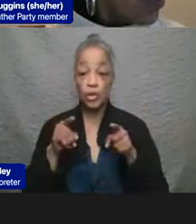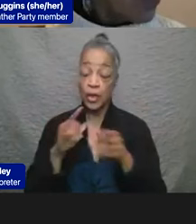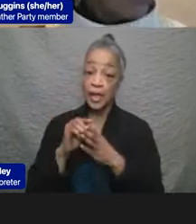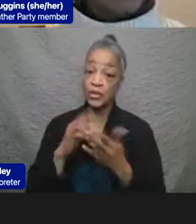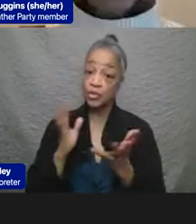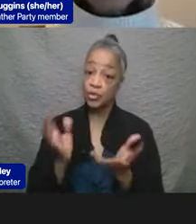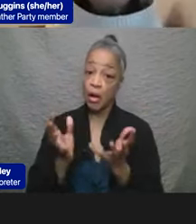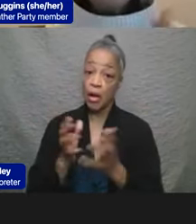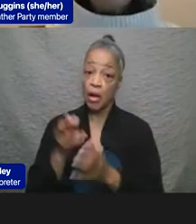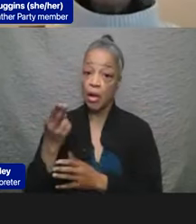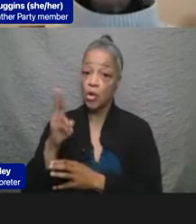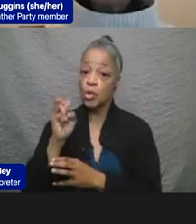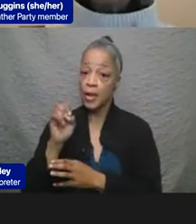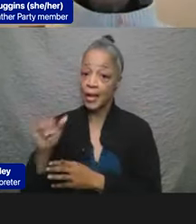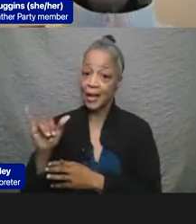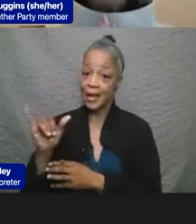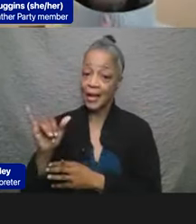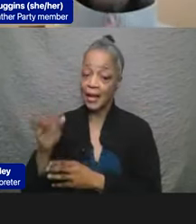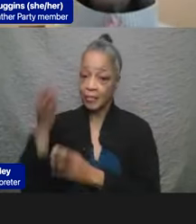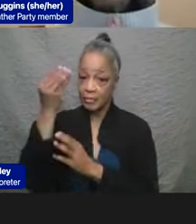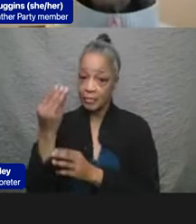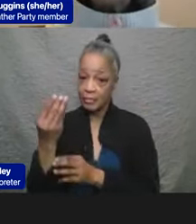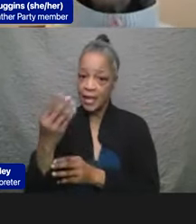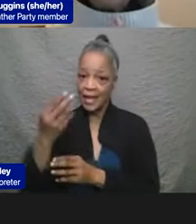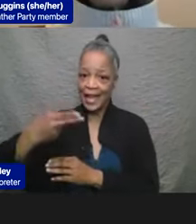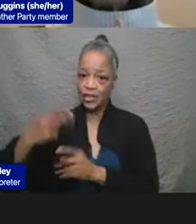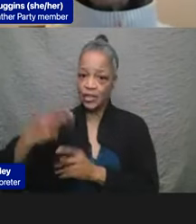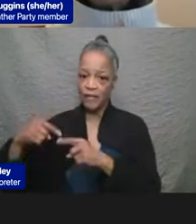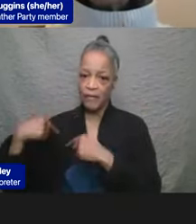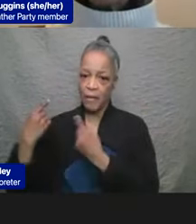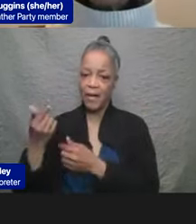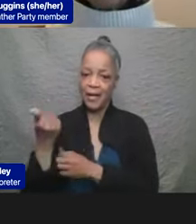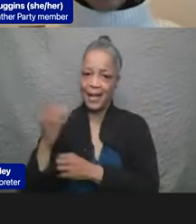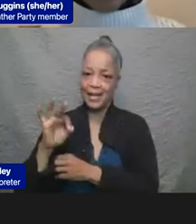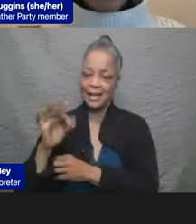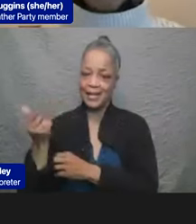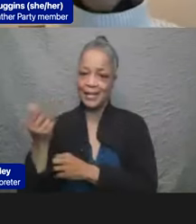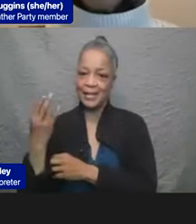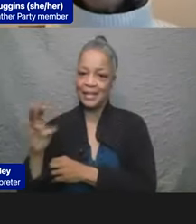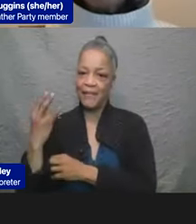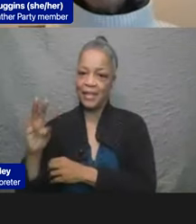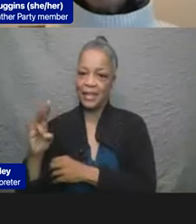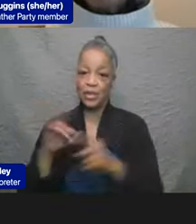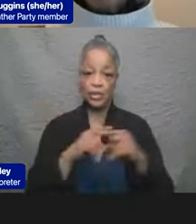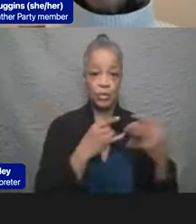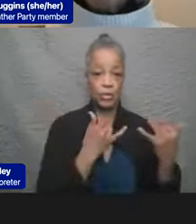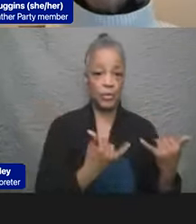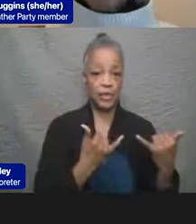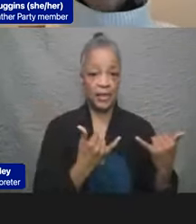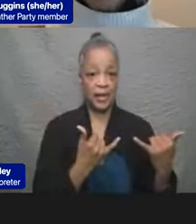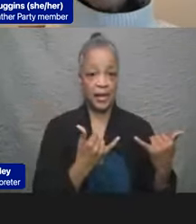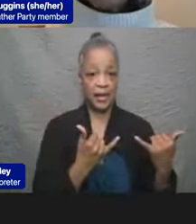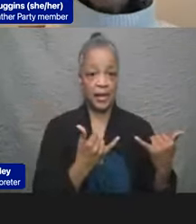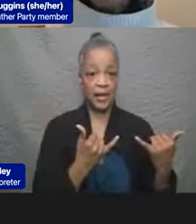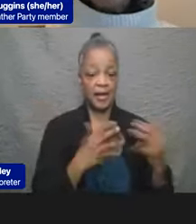Huey lays out history from 1917 to the present day